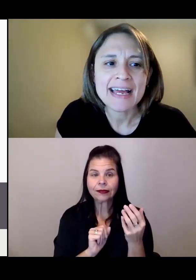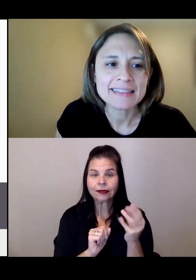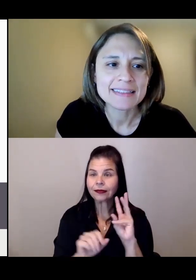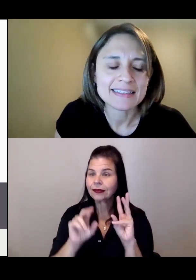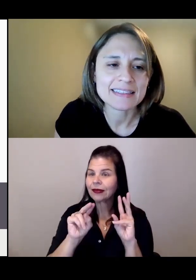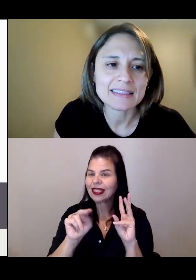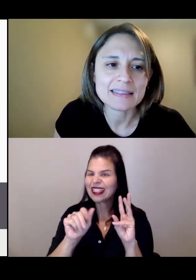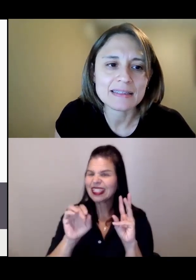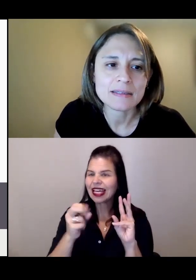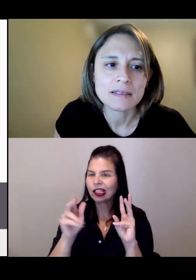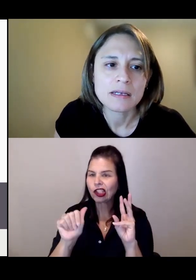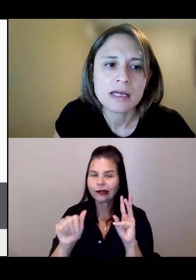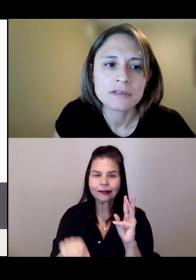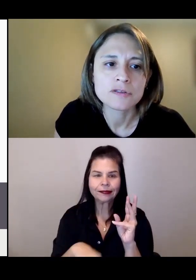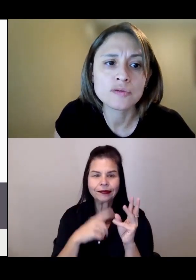Natasha,